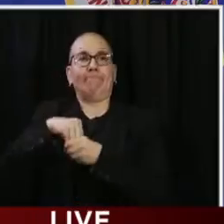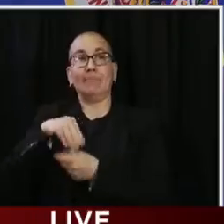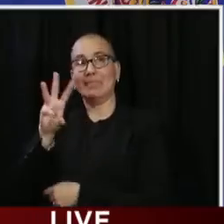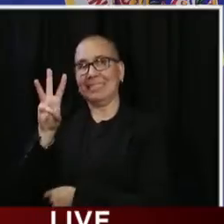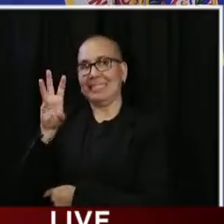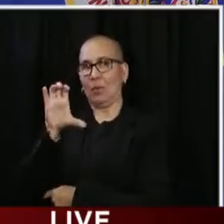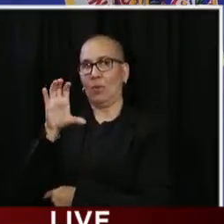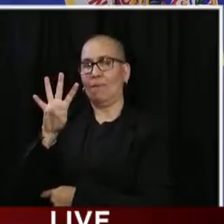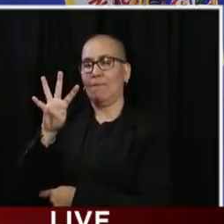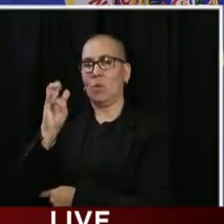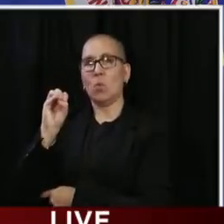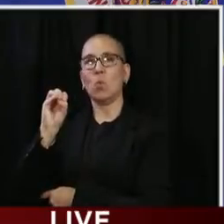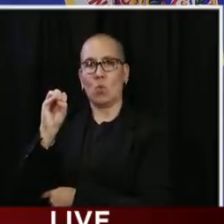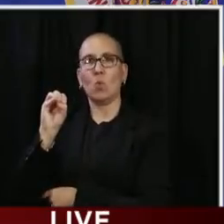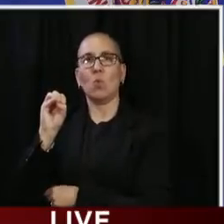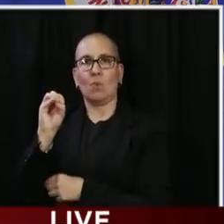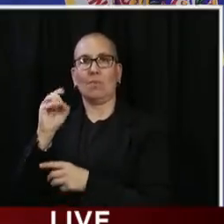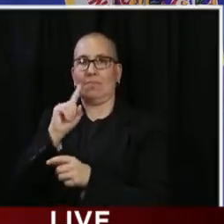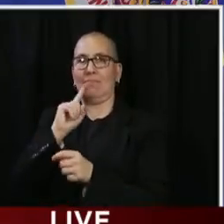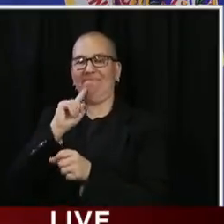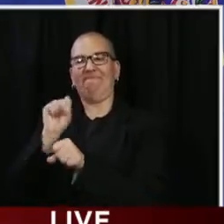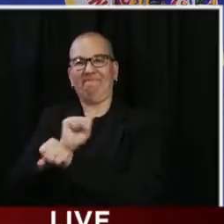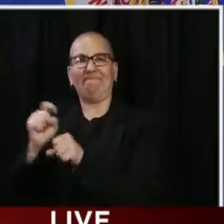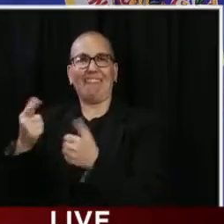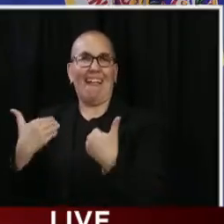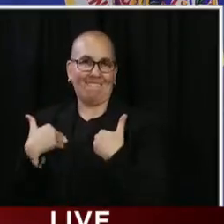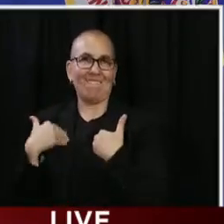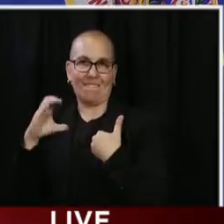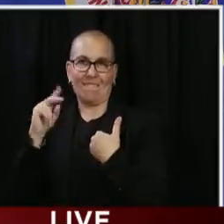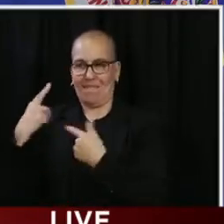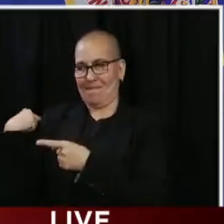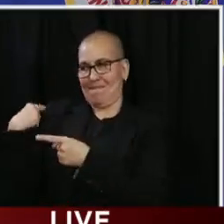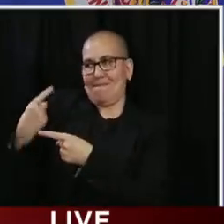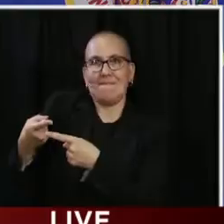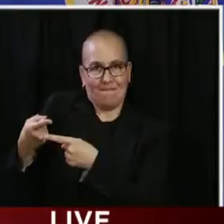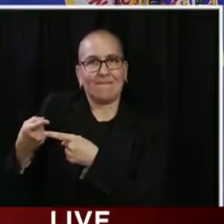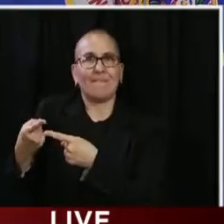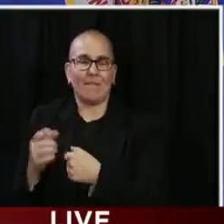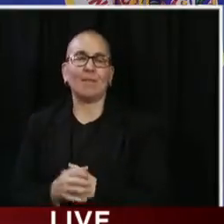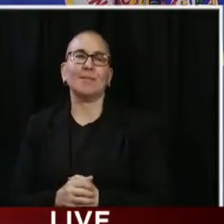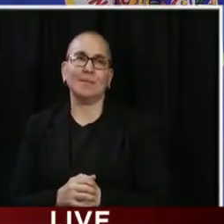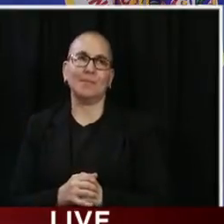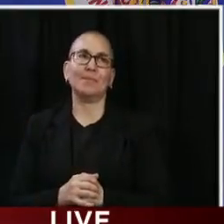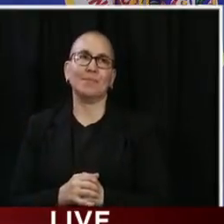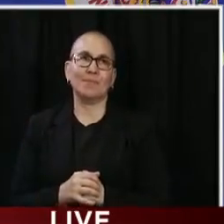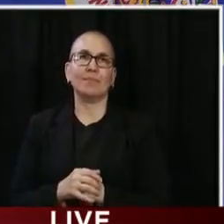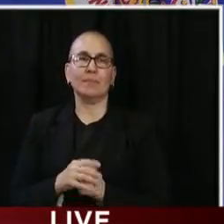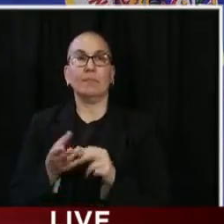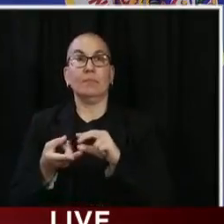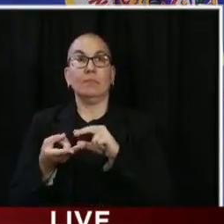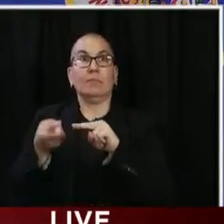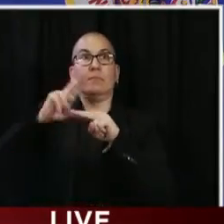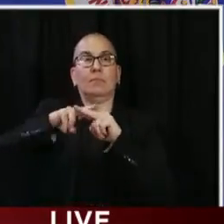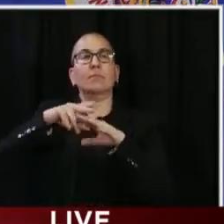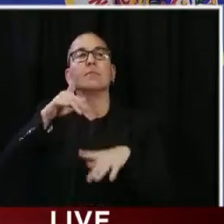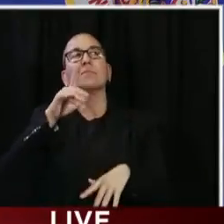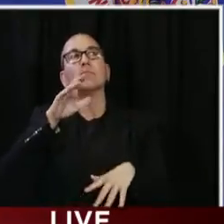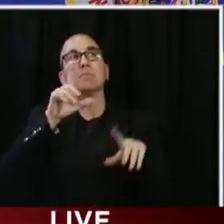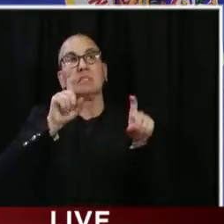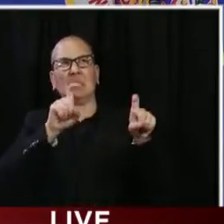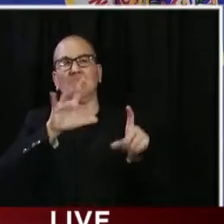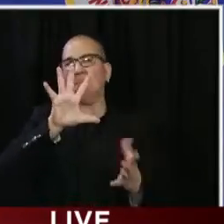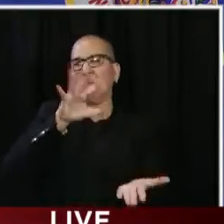laboratory confirmed cases yesterday on a testing volume of about 5,500. So that 640